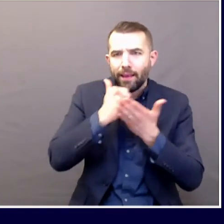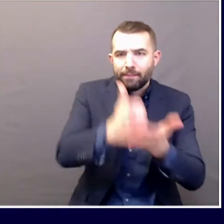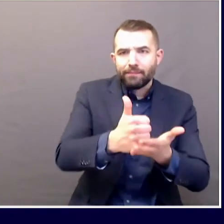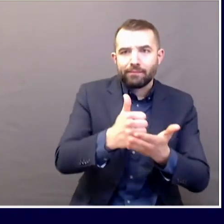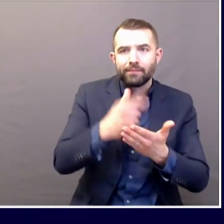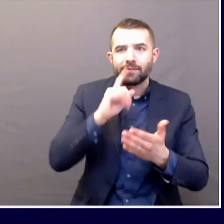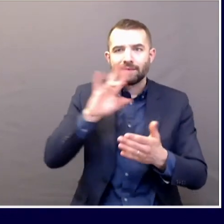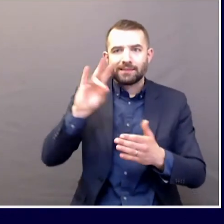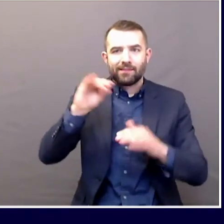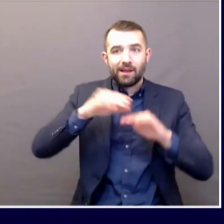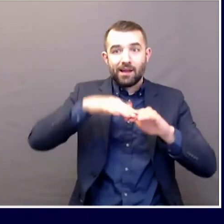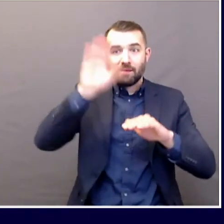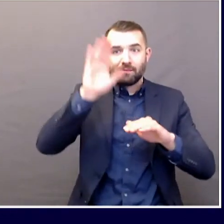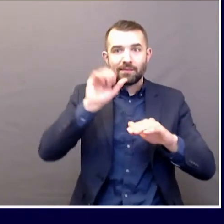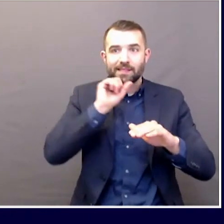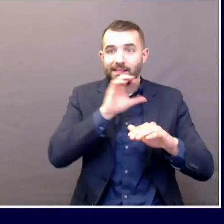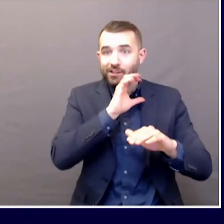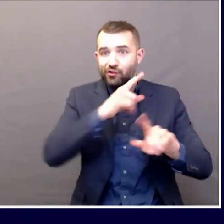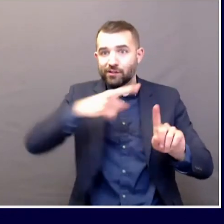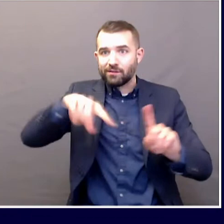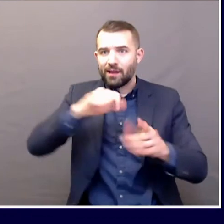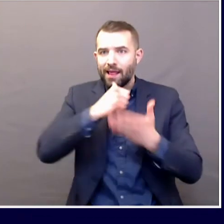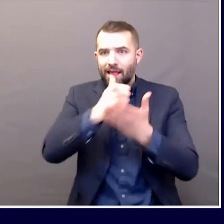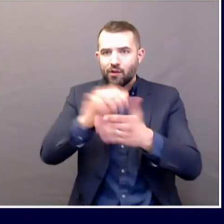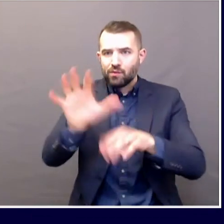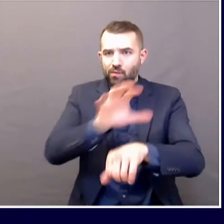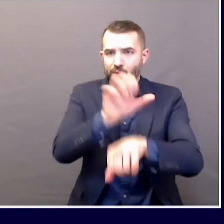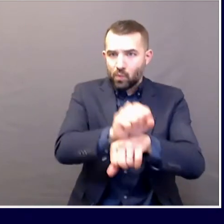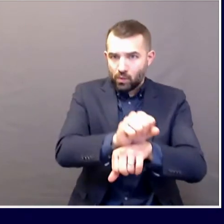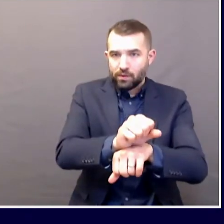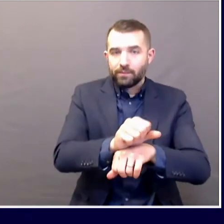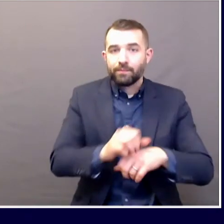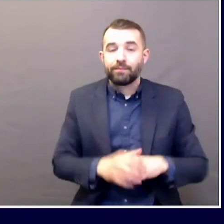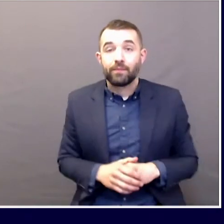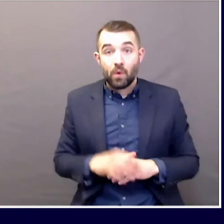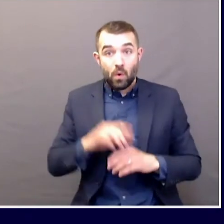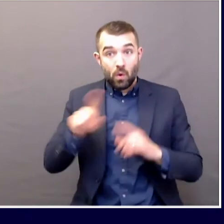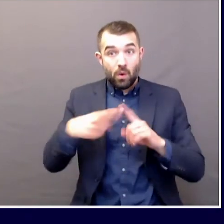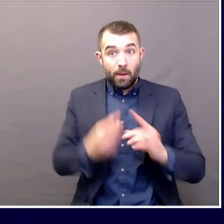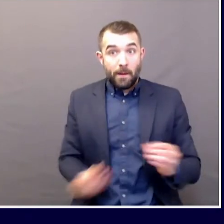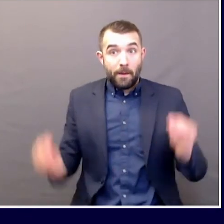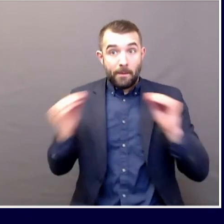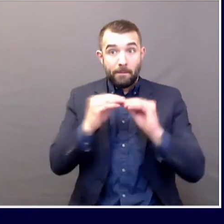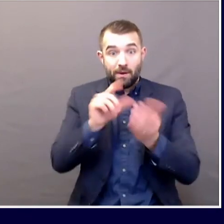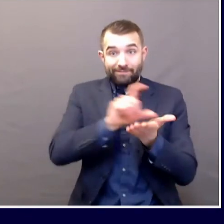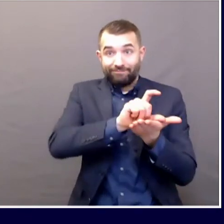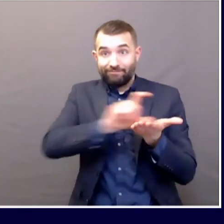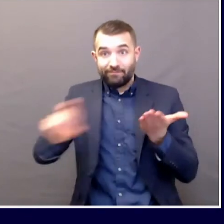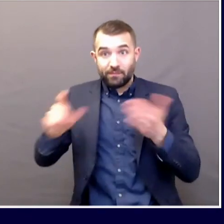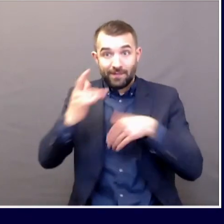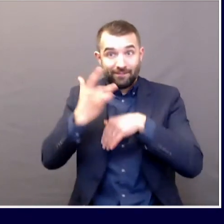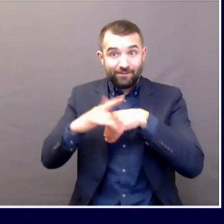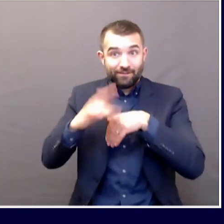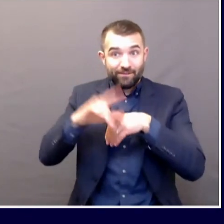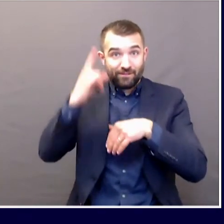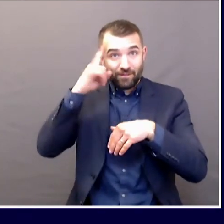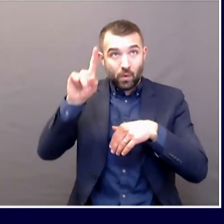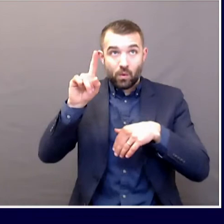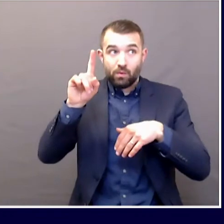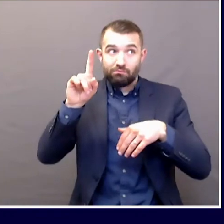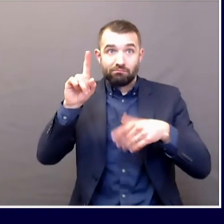as vaccine supply opens up, we also hope that finding a spot will not be the challenge that it has been up until